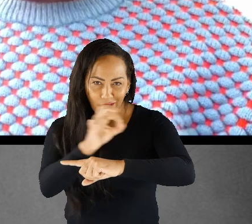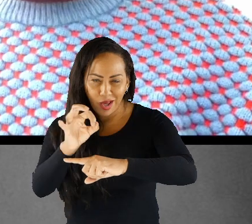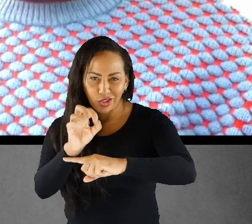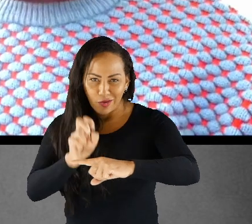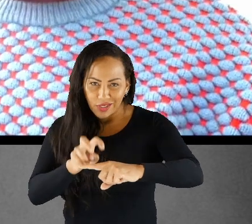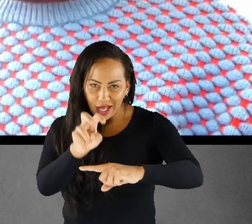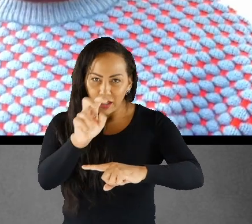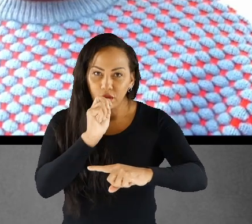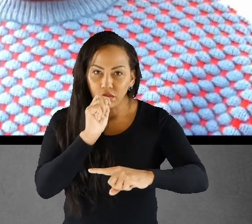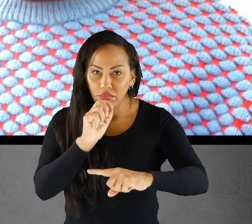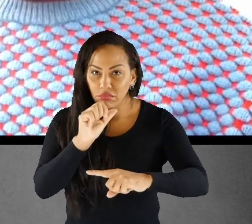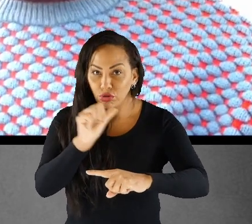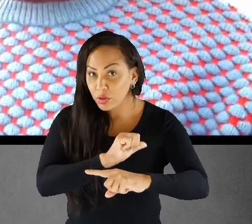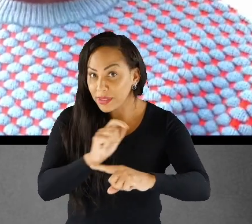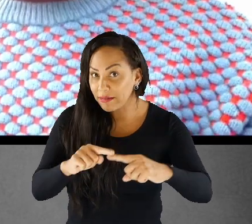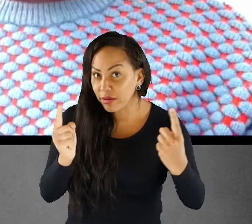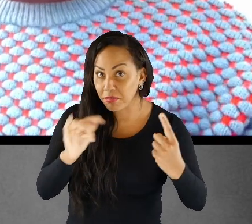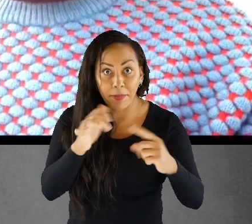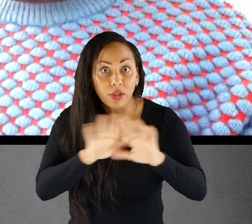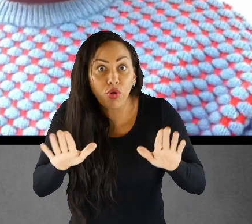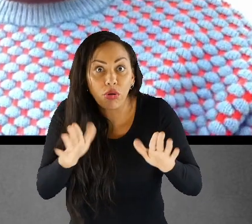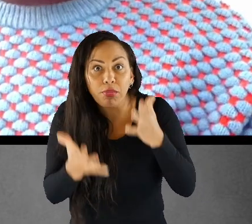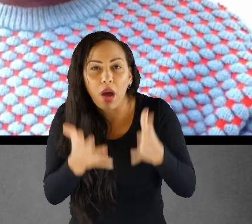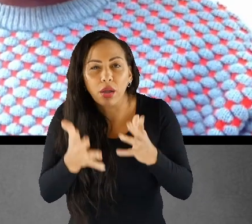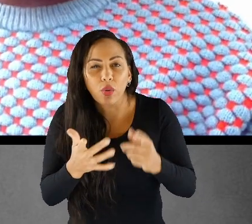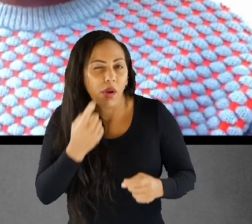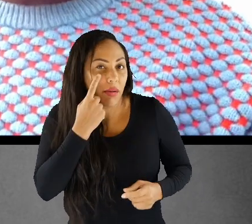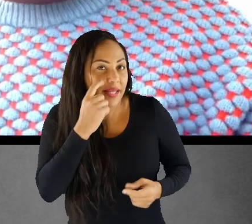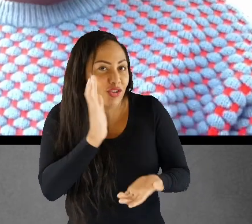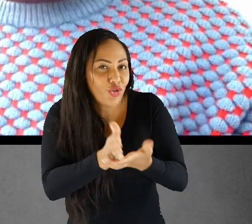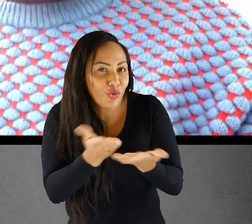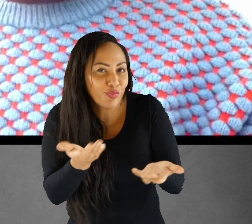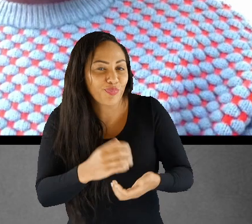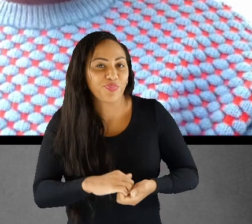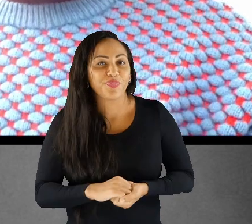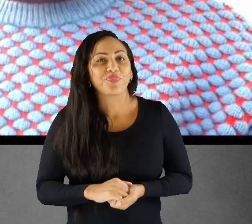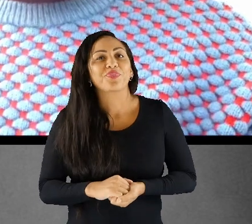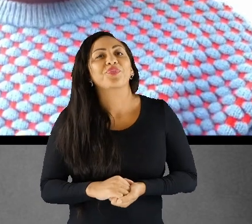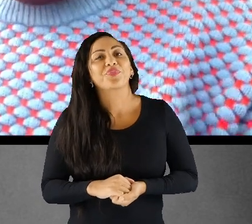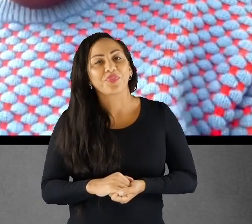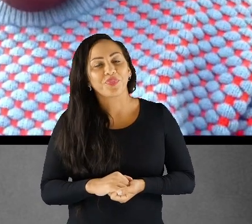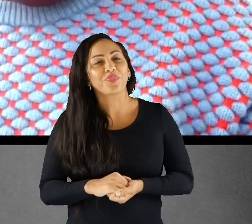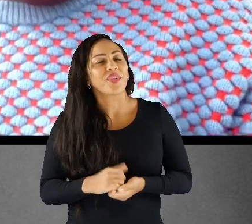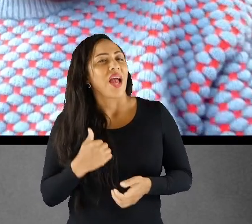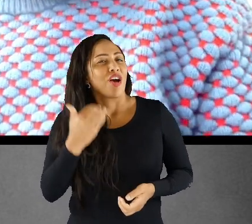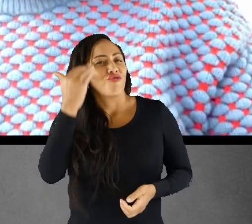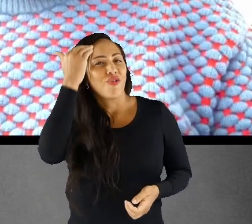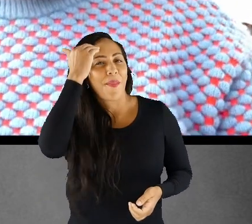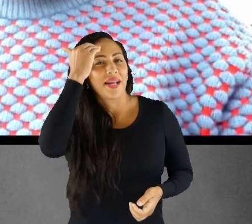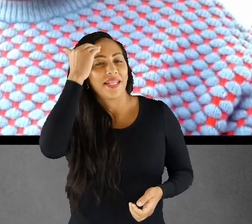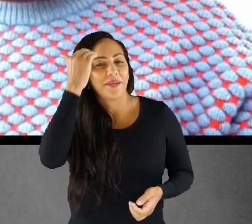wouldn't stairs and the architecture of stairs be different? They might not be, but I want to see if it's